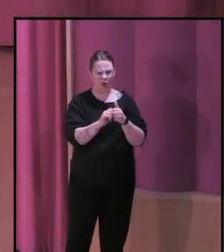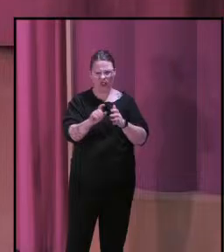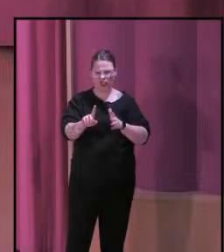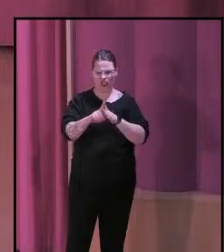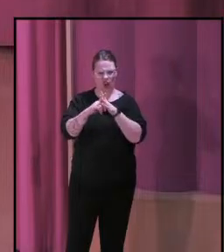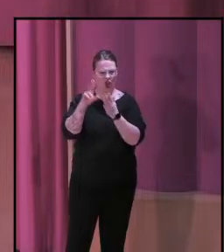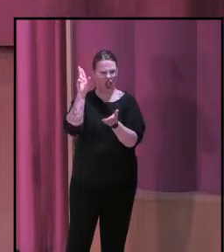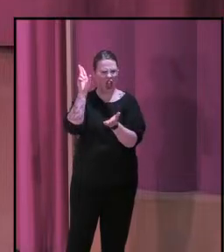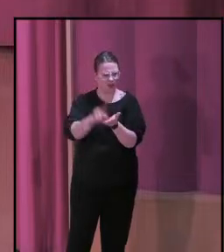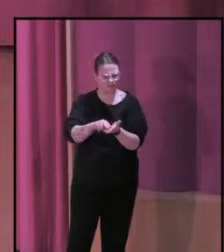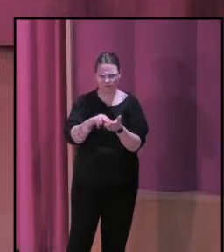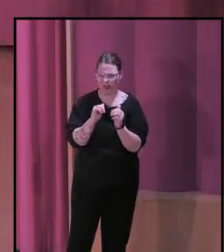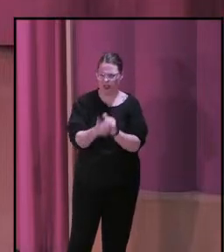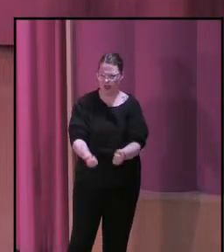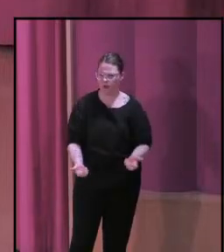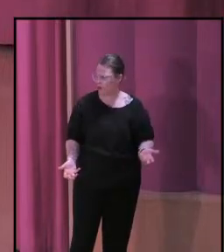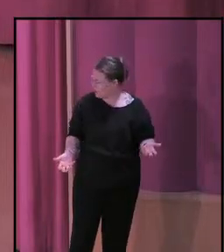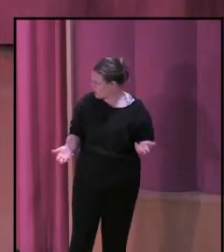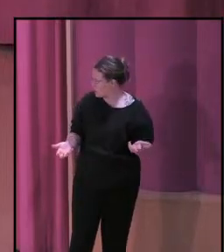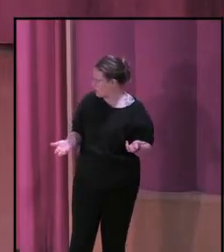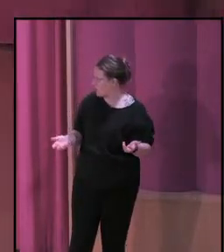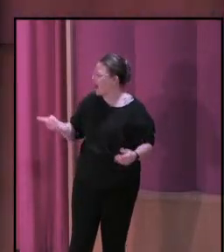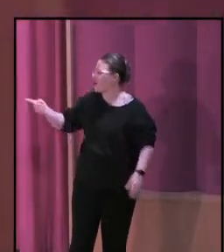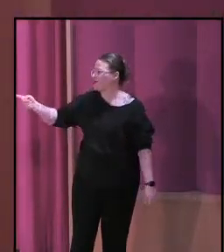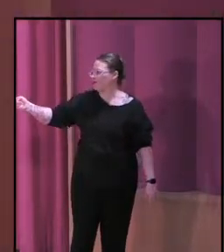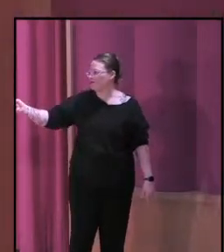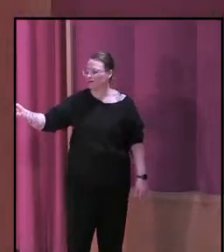where the blowgun comes in.